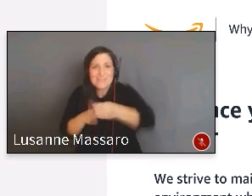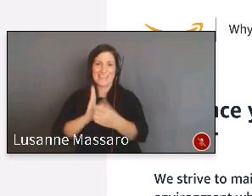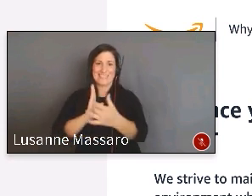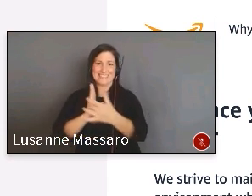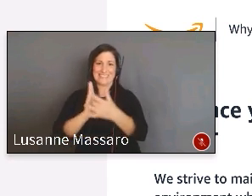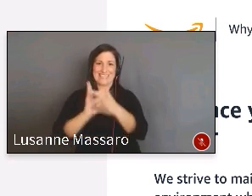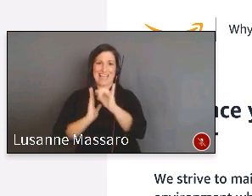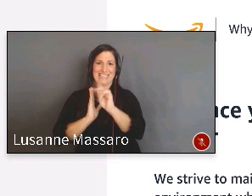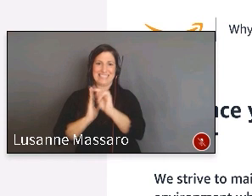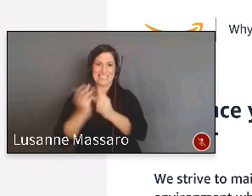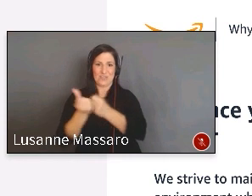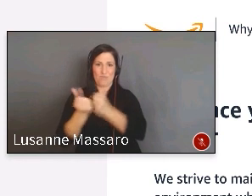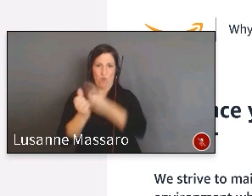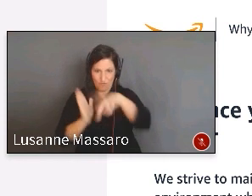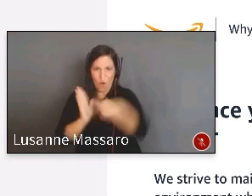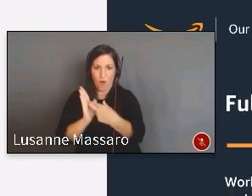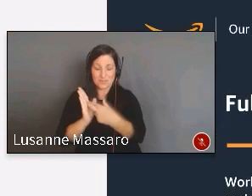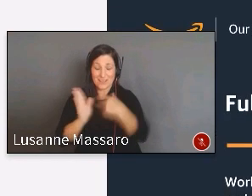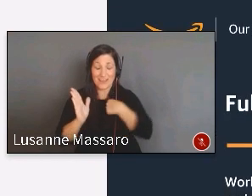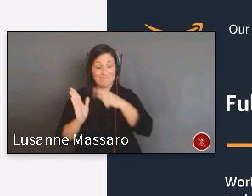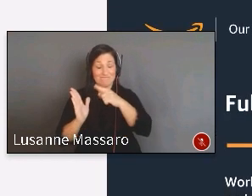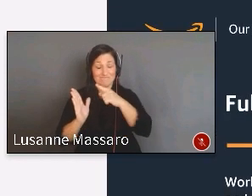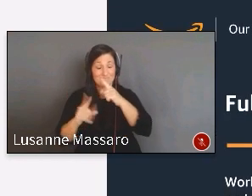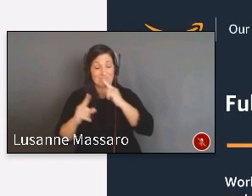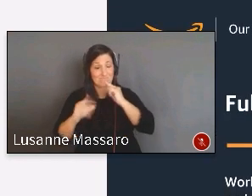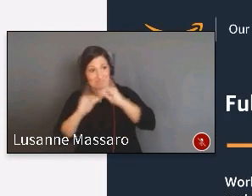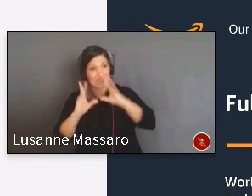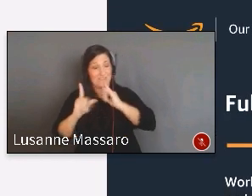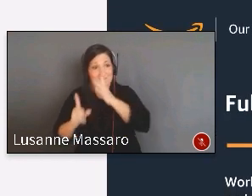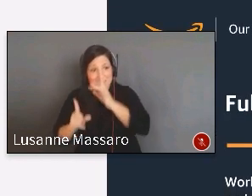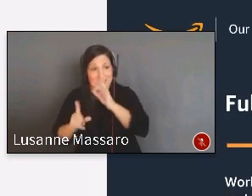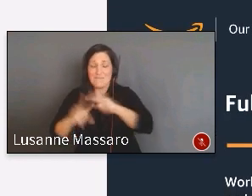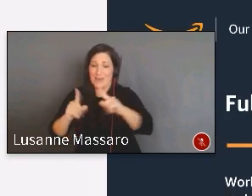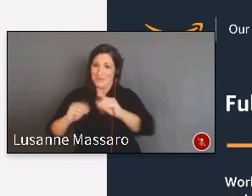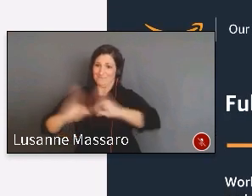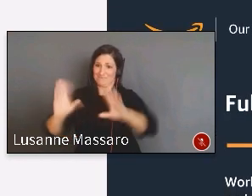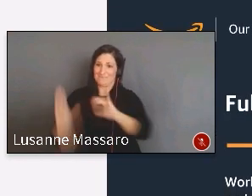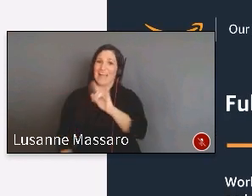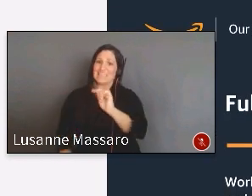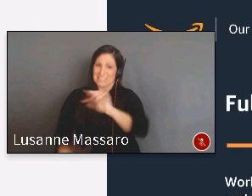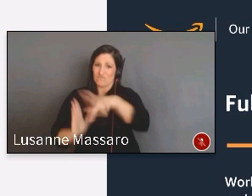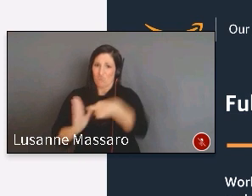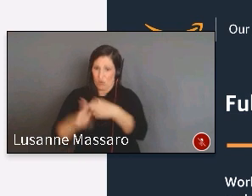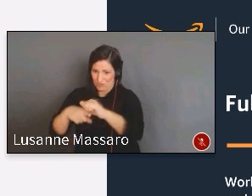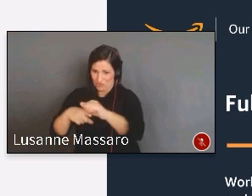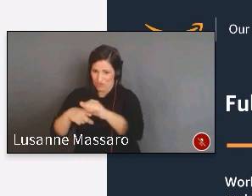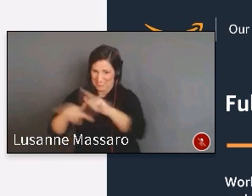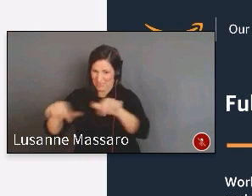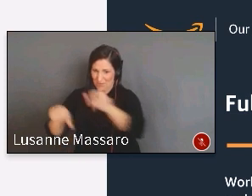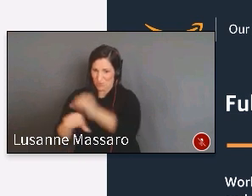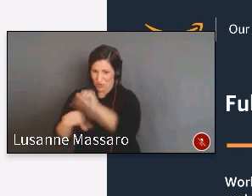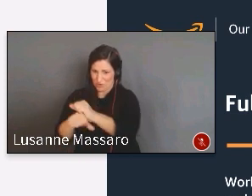technician roles. I'm getting a little tongue tied. So let's talk about some of the fantastic